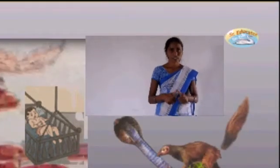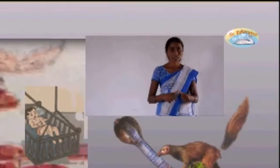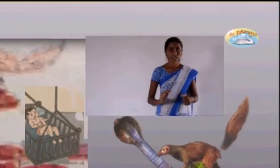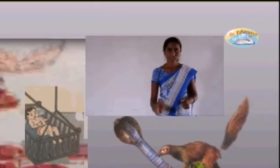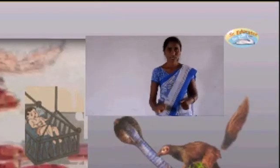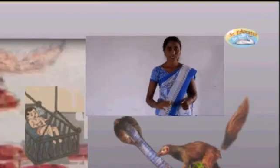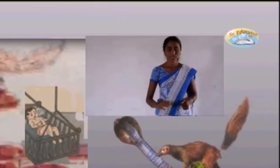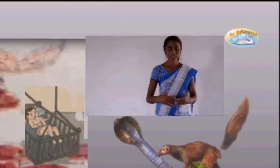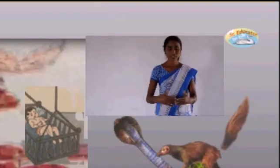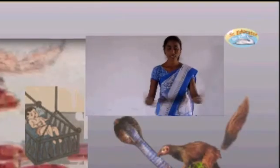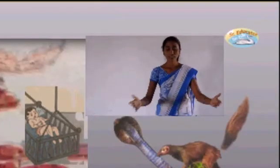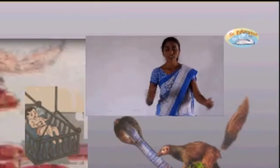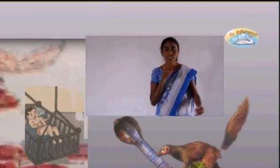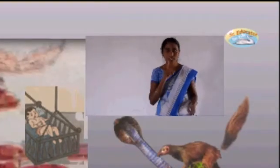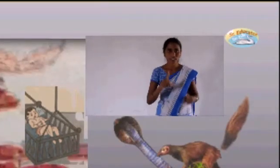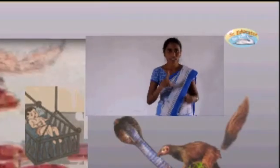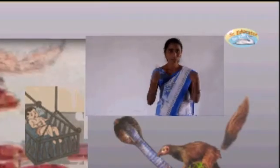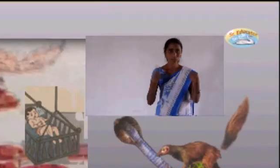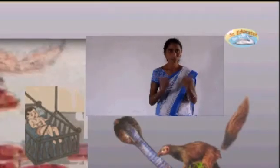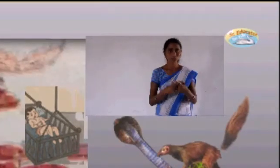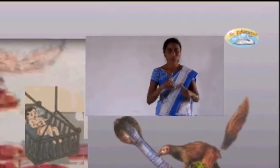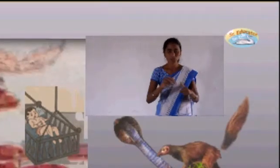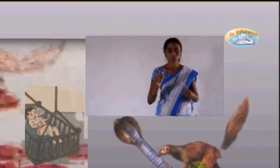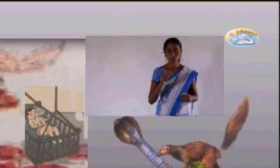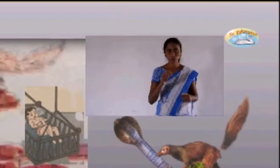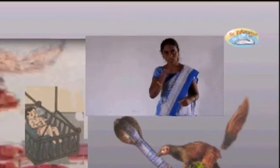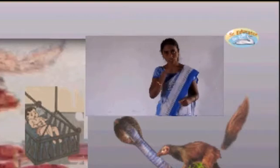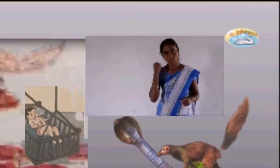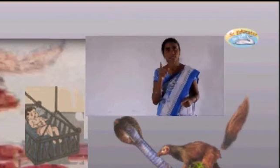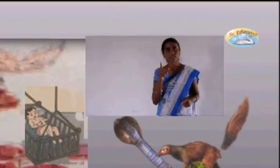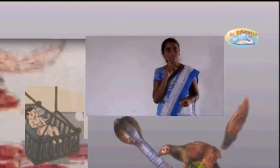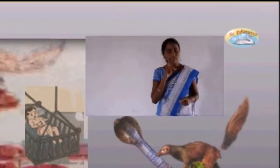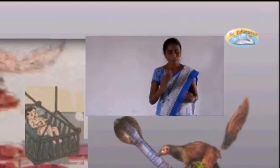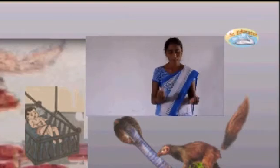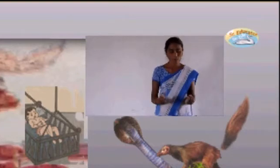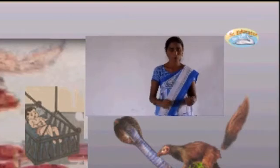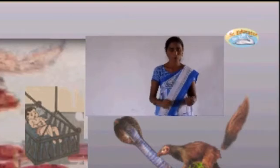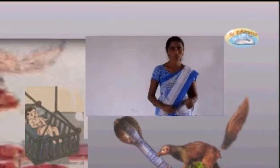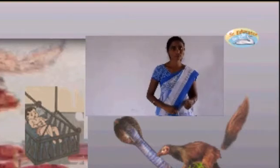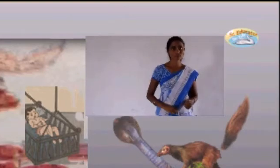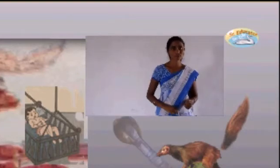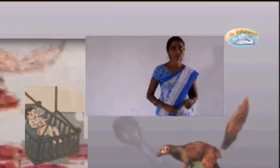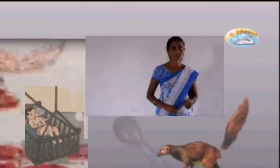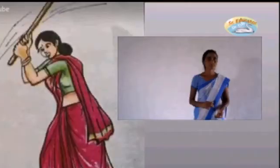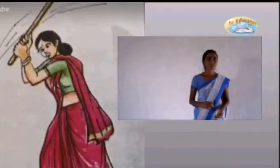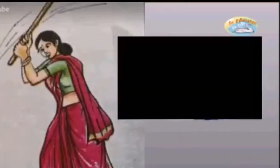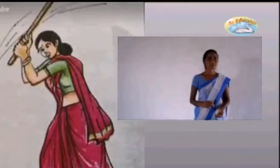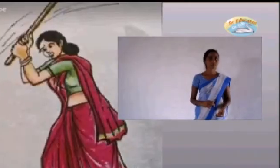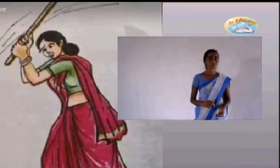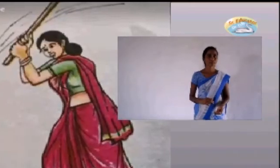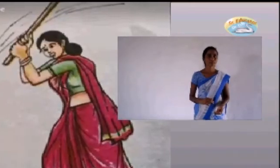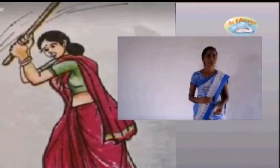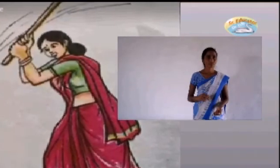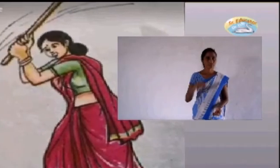The mongoose jumped over the snake and killed it.